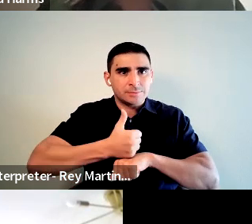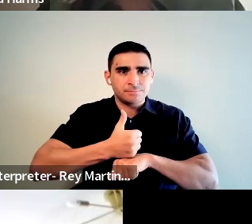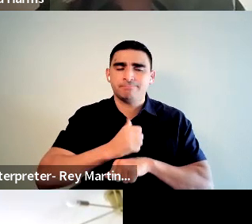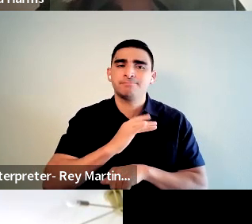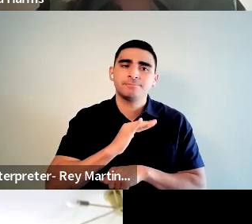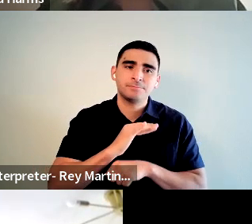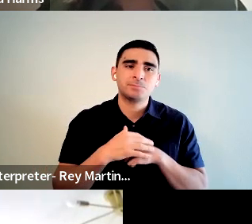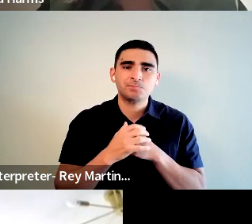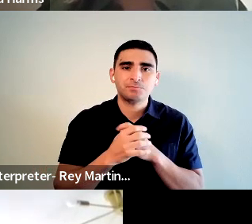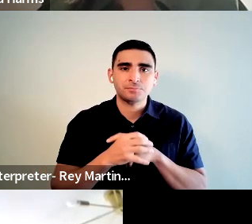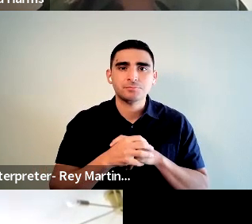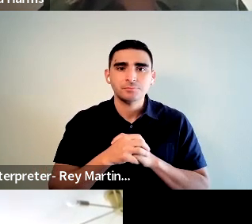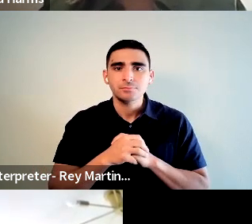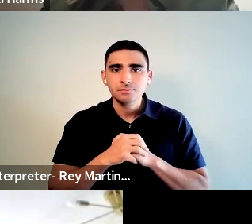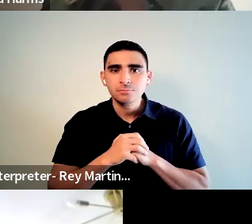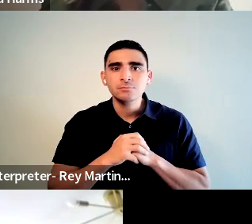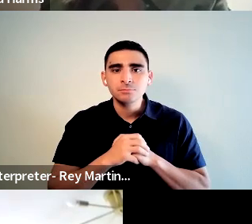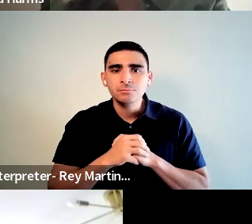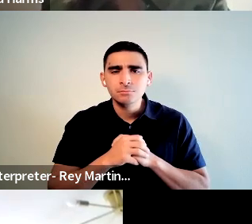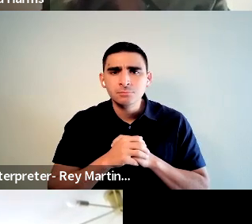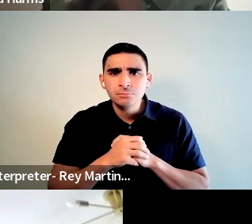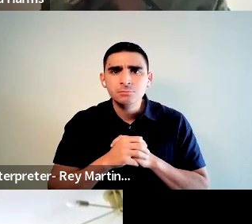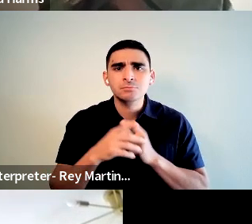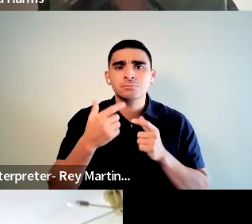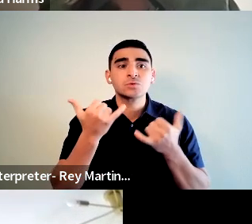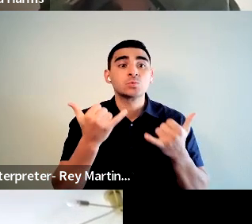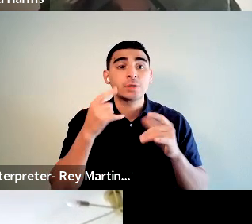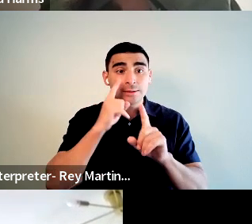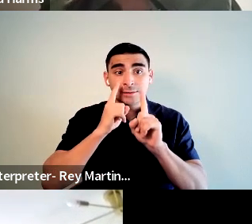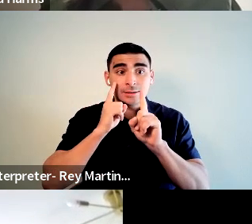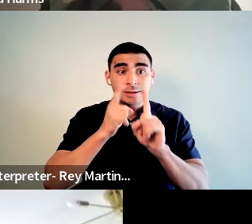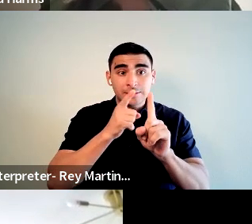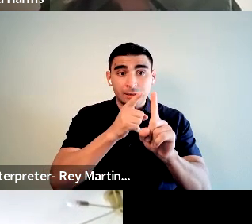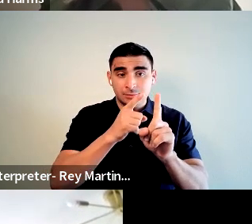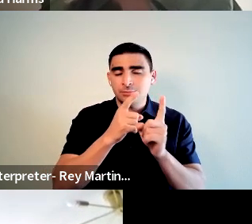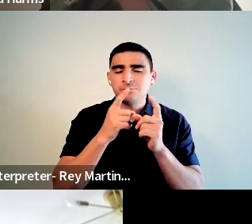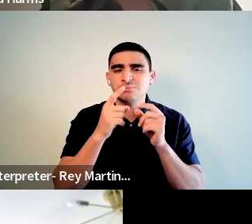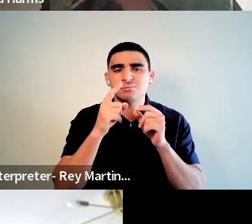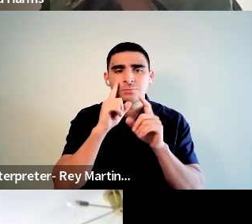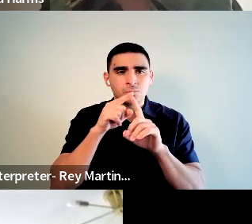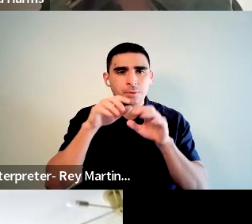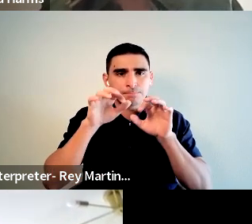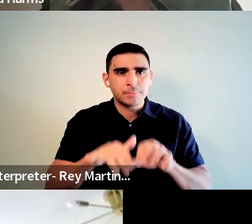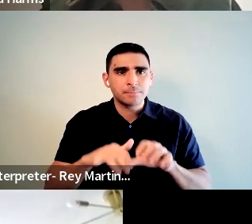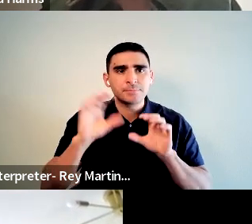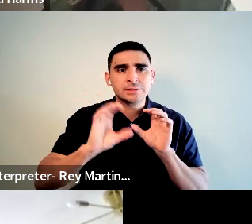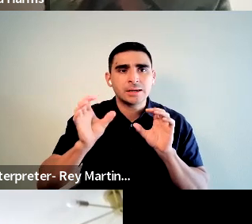the intentions for today in the chat, what we're intending to do.